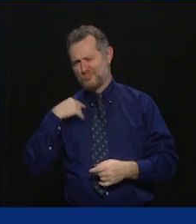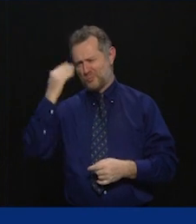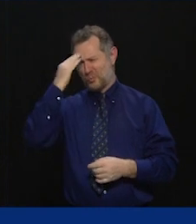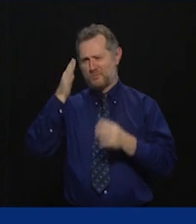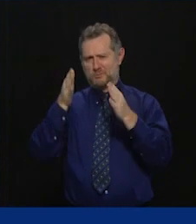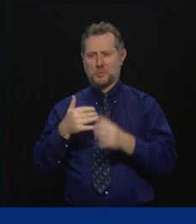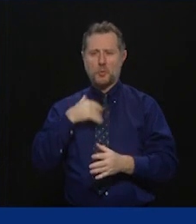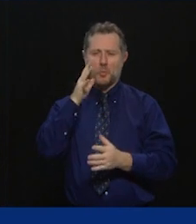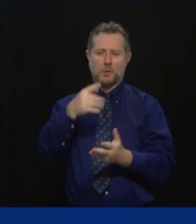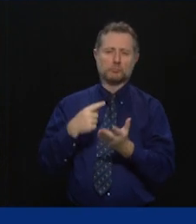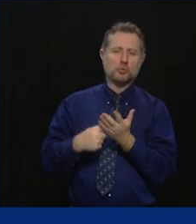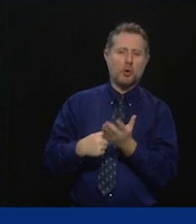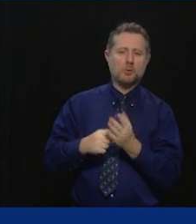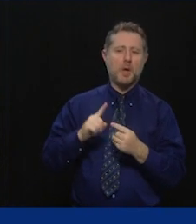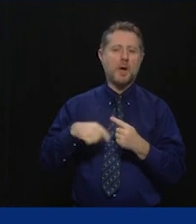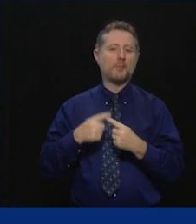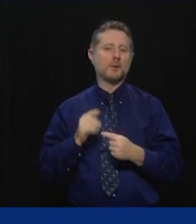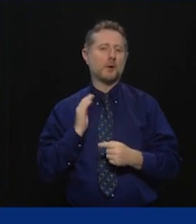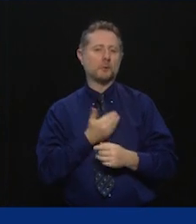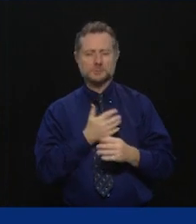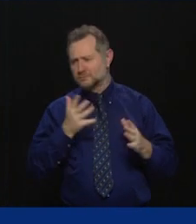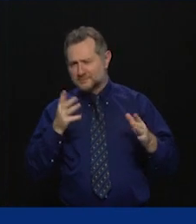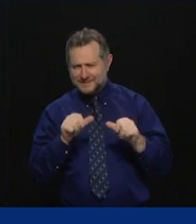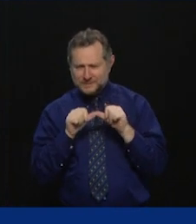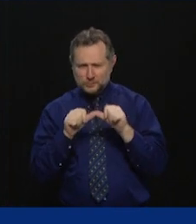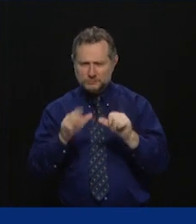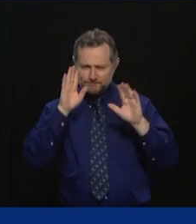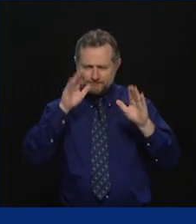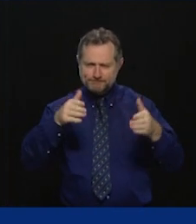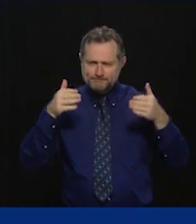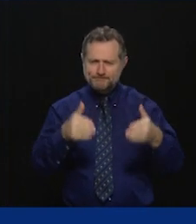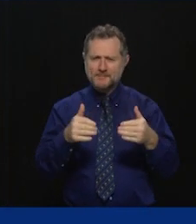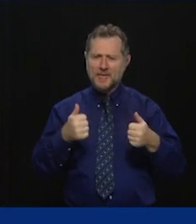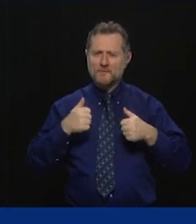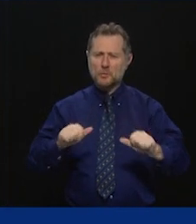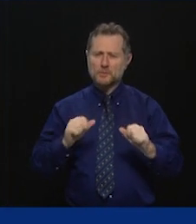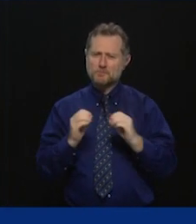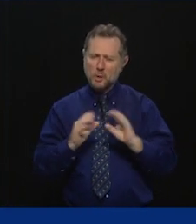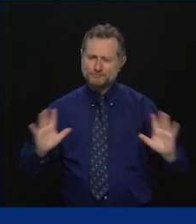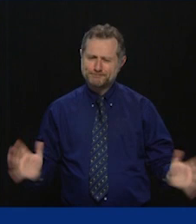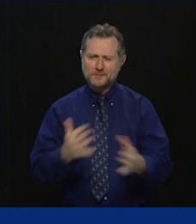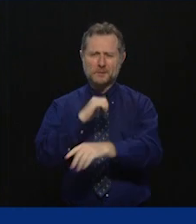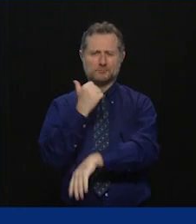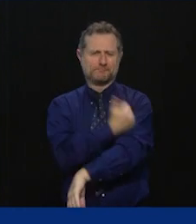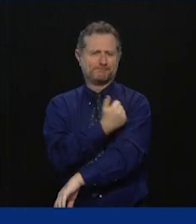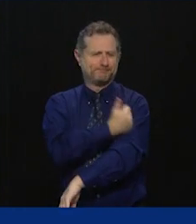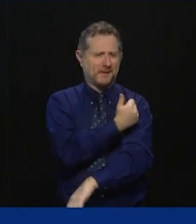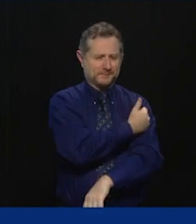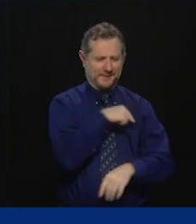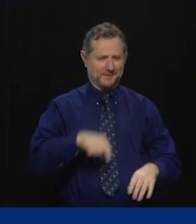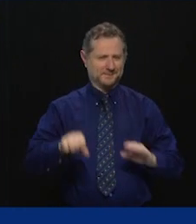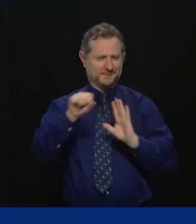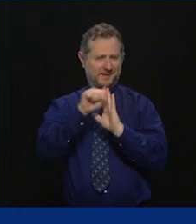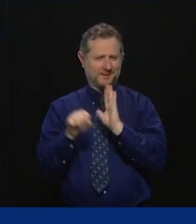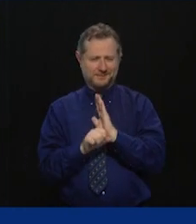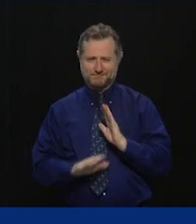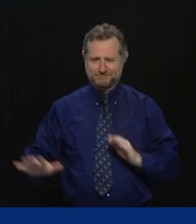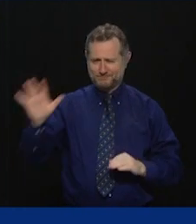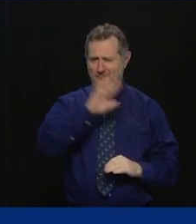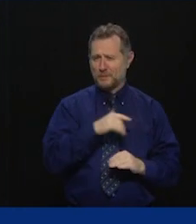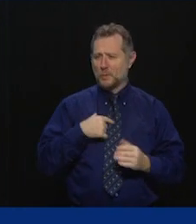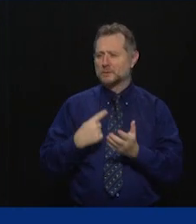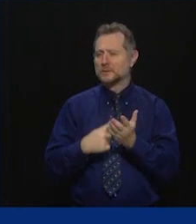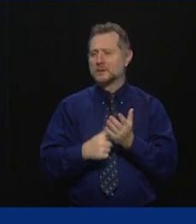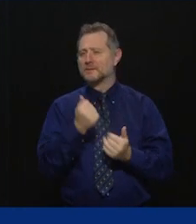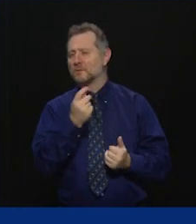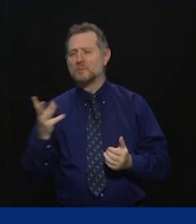our continued concentrated effort to get more people vaccinated in the state of New York. And we're going to start off with a few acknowledgments